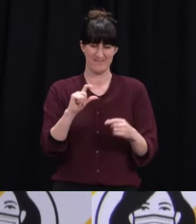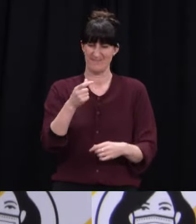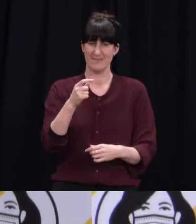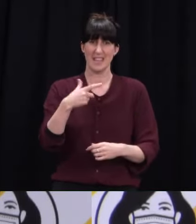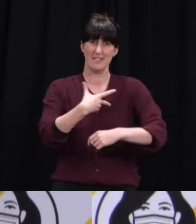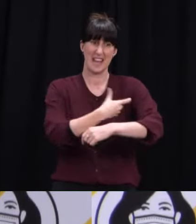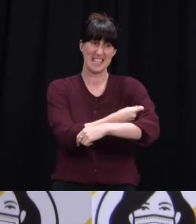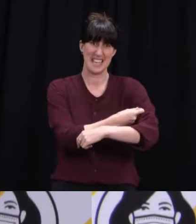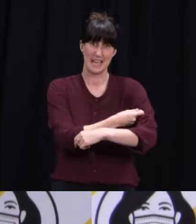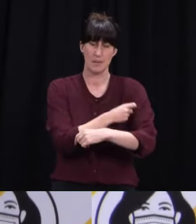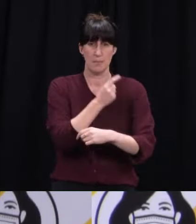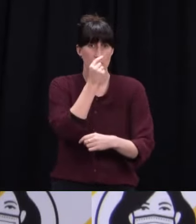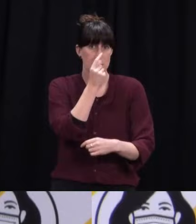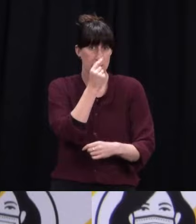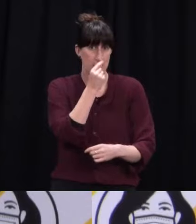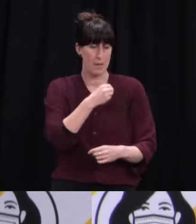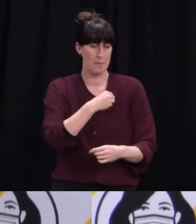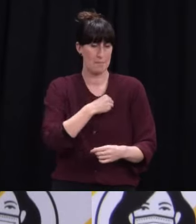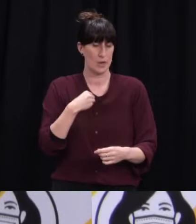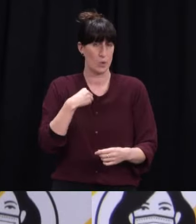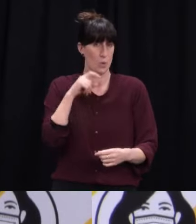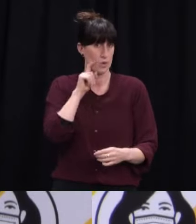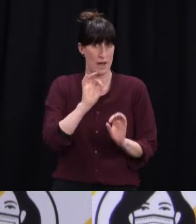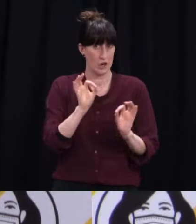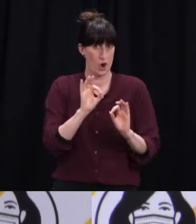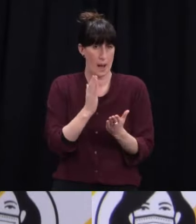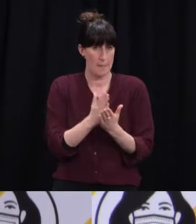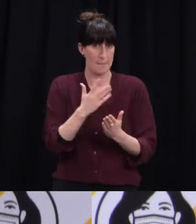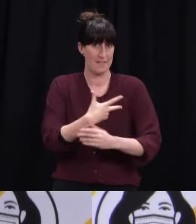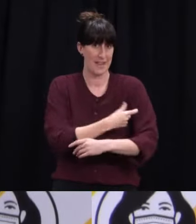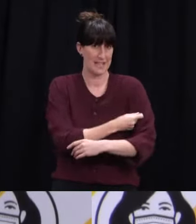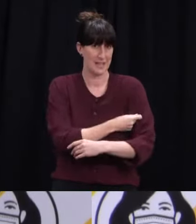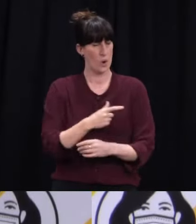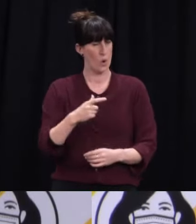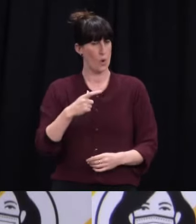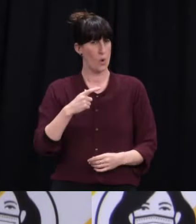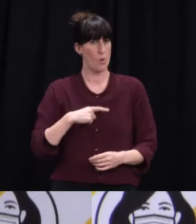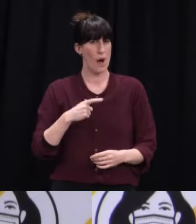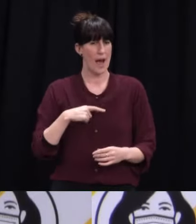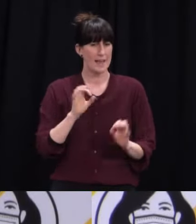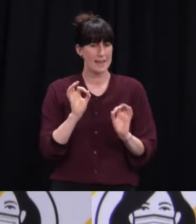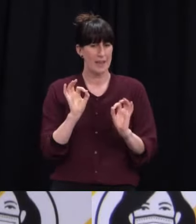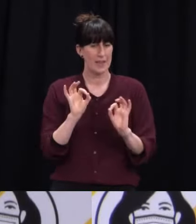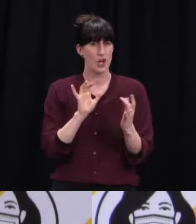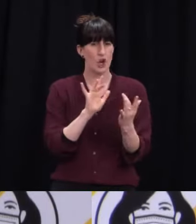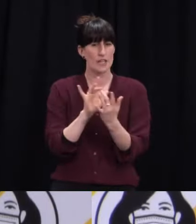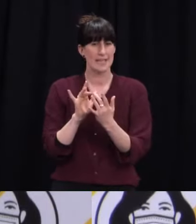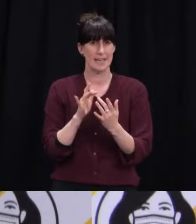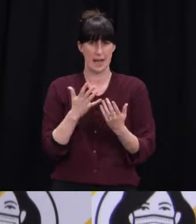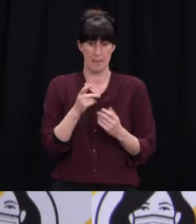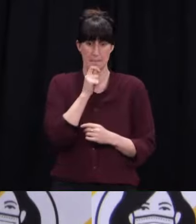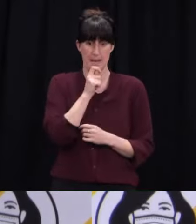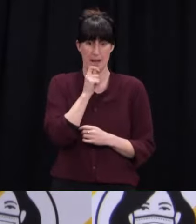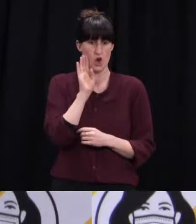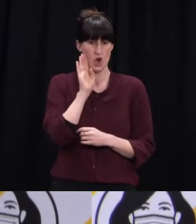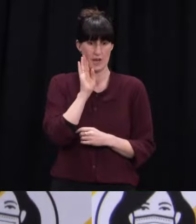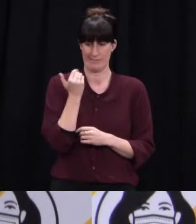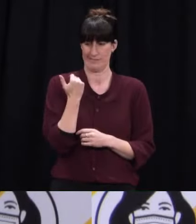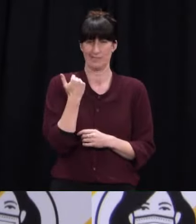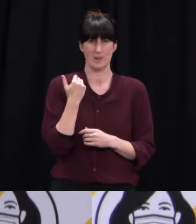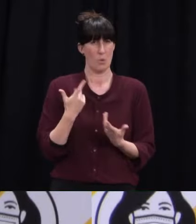day before it broke in the media? You've had more than a month to contact them and have not heard anything from you. Is that good enough? Yeah, 2 points just